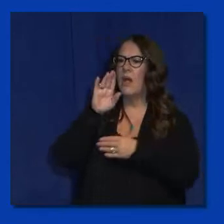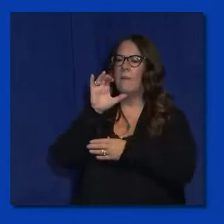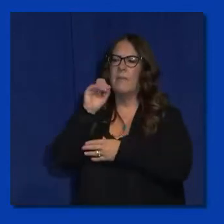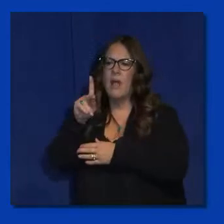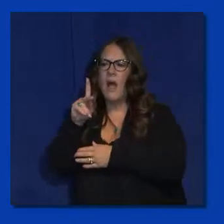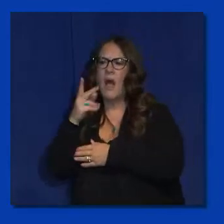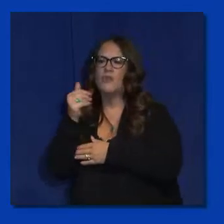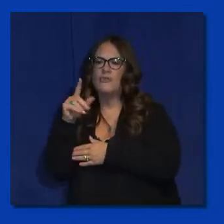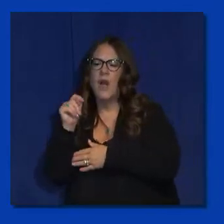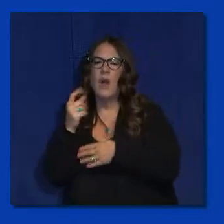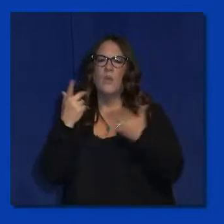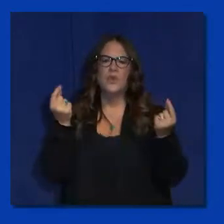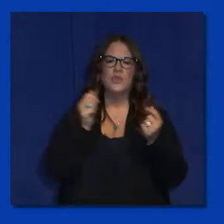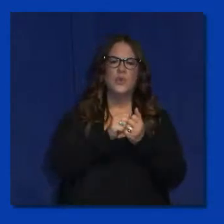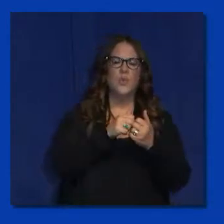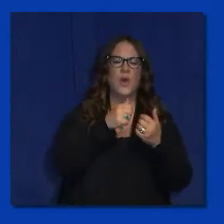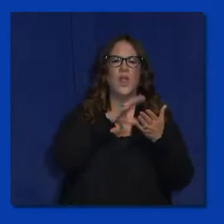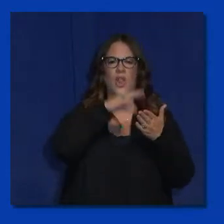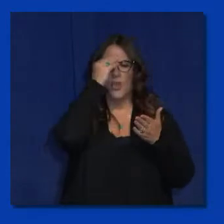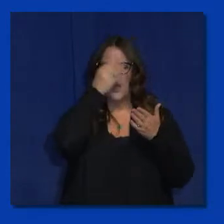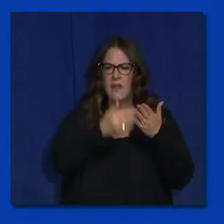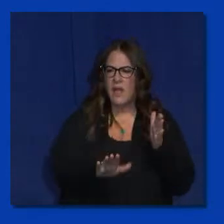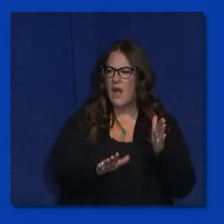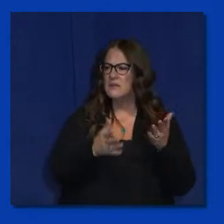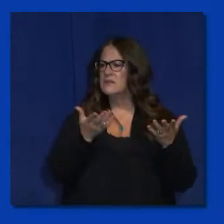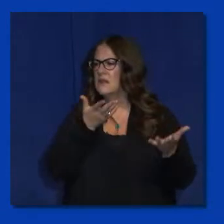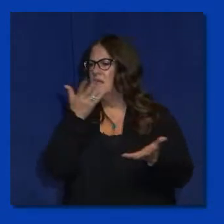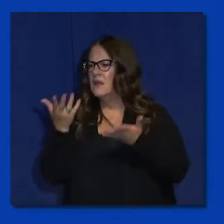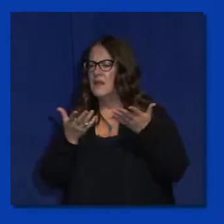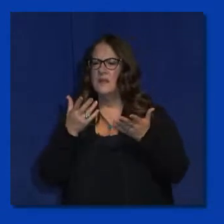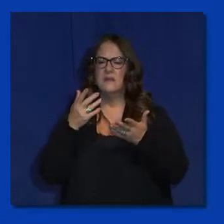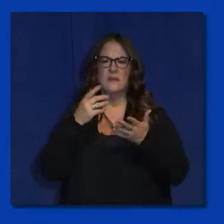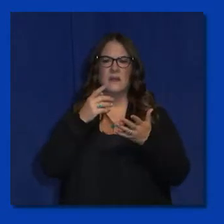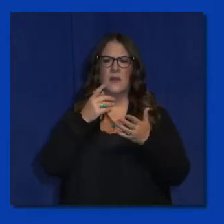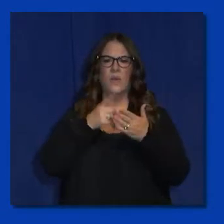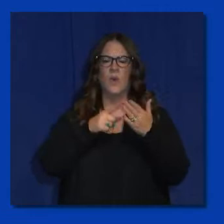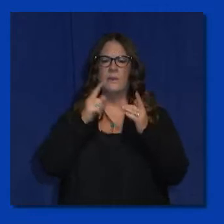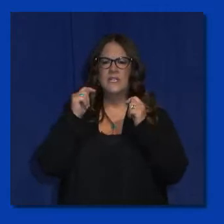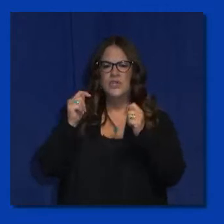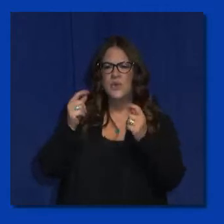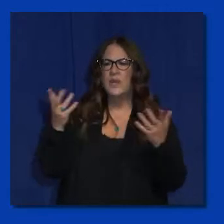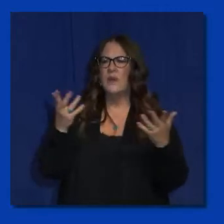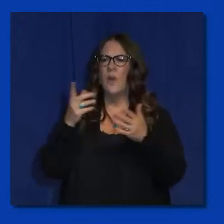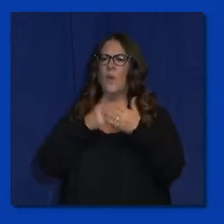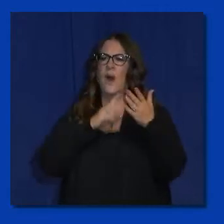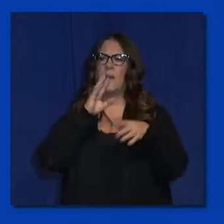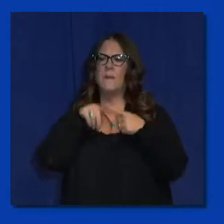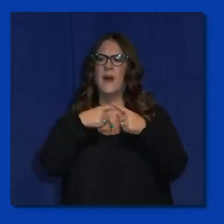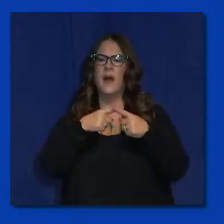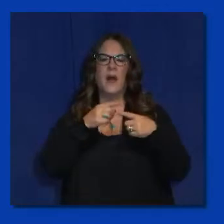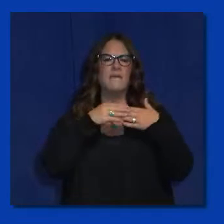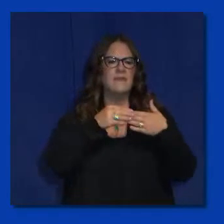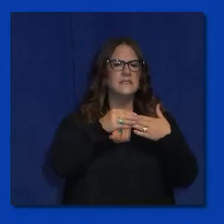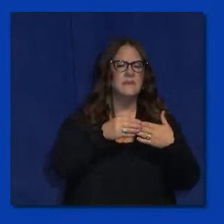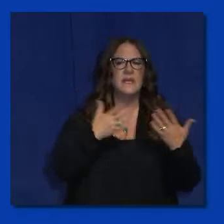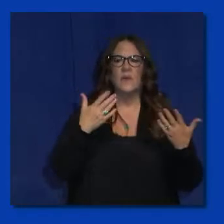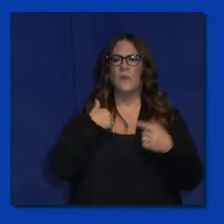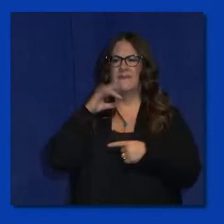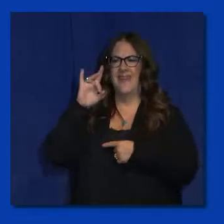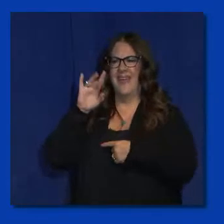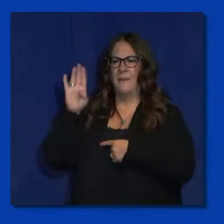loss? What are you going to do about more high-dose tutoring or the needs for high-dose tutoring? What are you going to do in terms of flexibility? We need flexibility. $8 billion